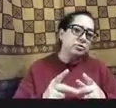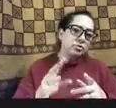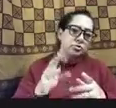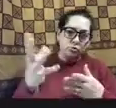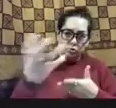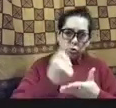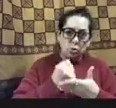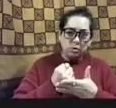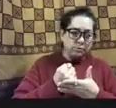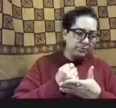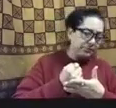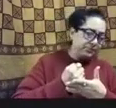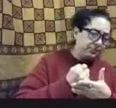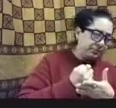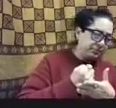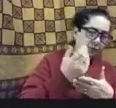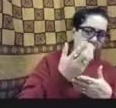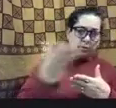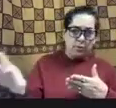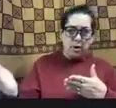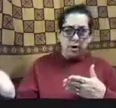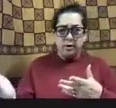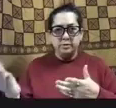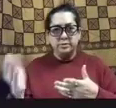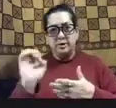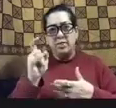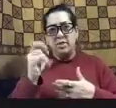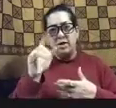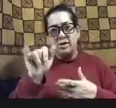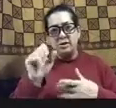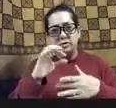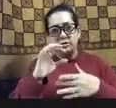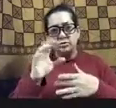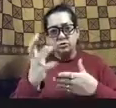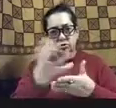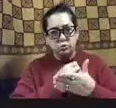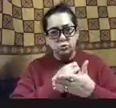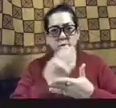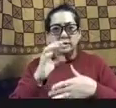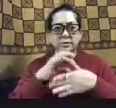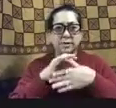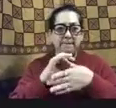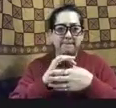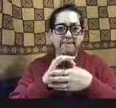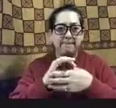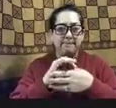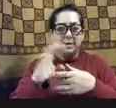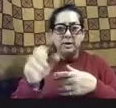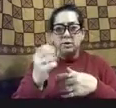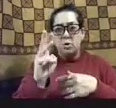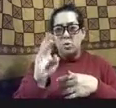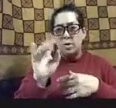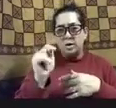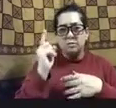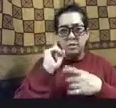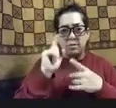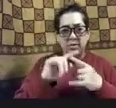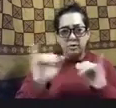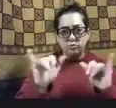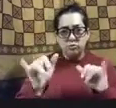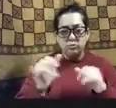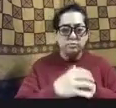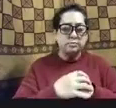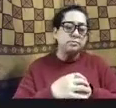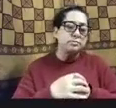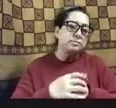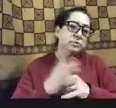source products, ethically sourced meat and other products, and took waste into consideration as well. So